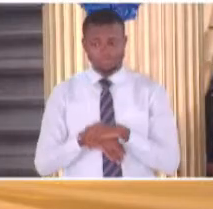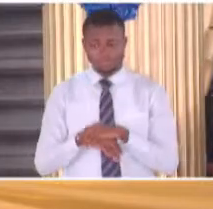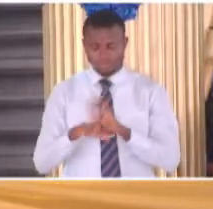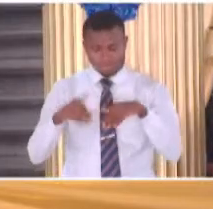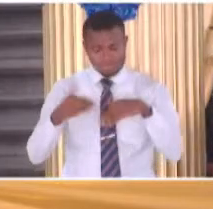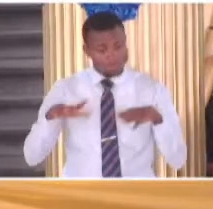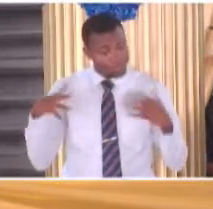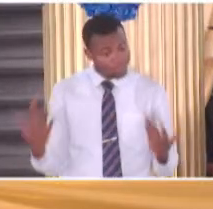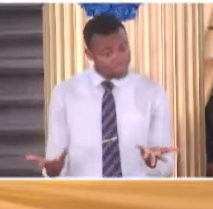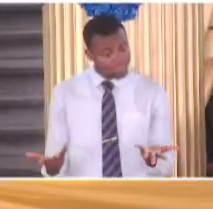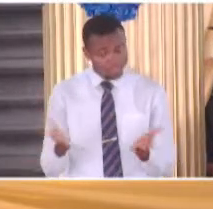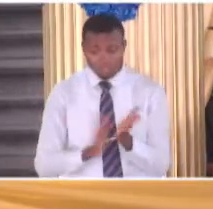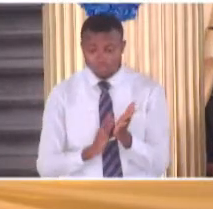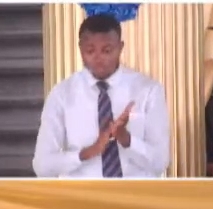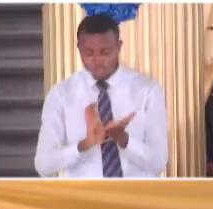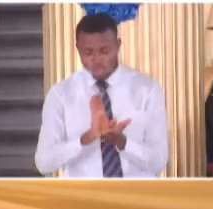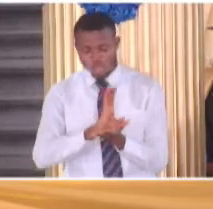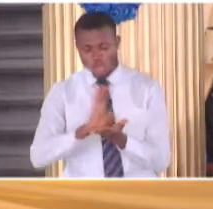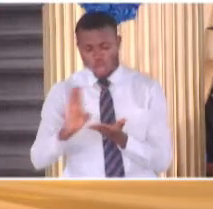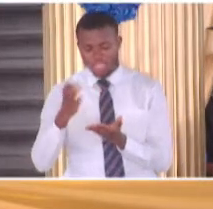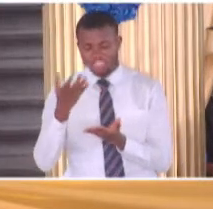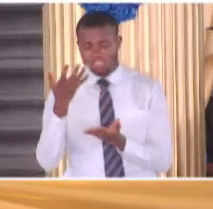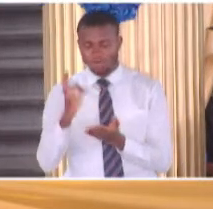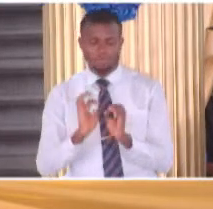dedicated to the College of Education.